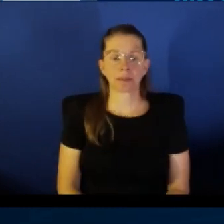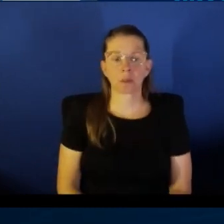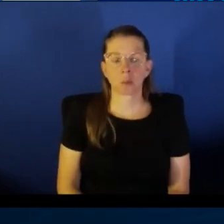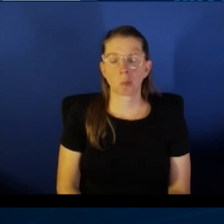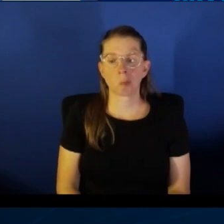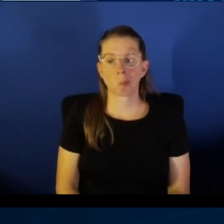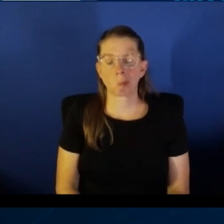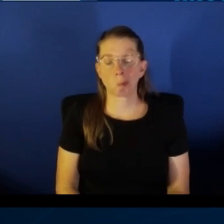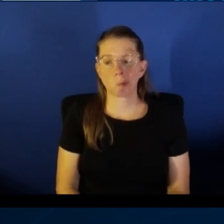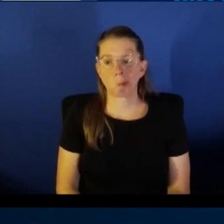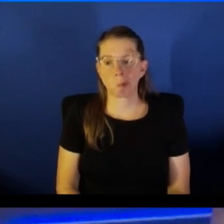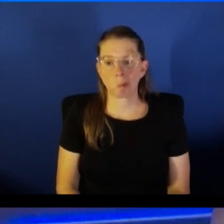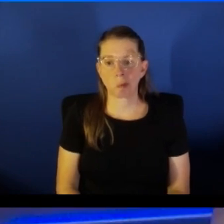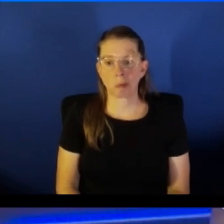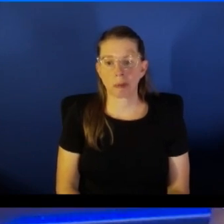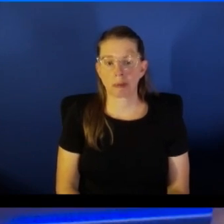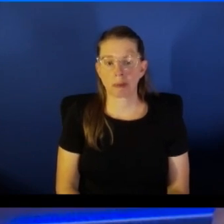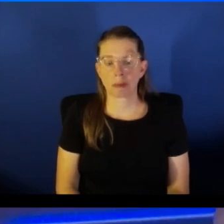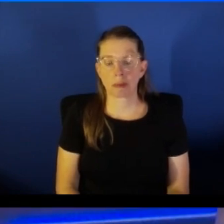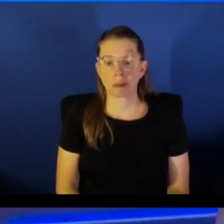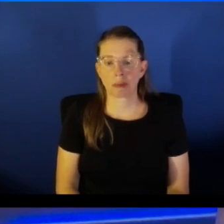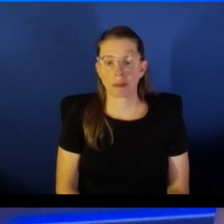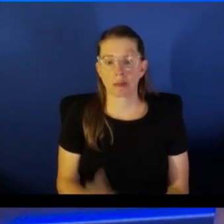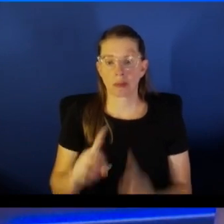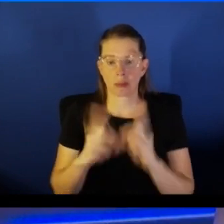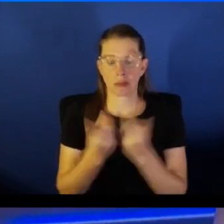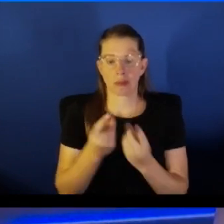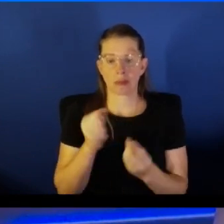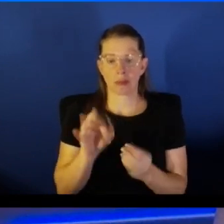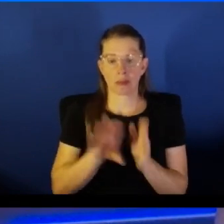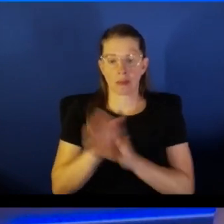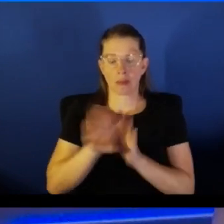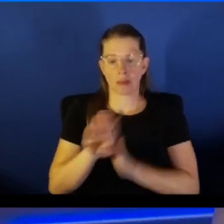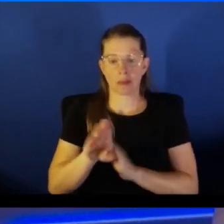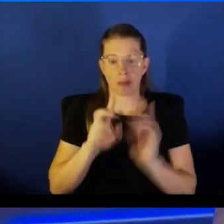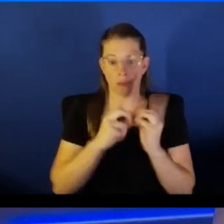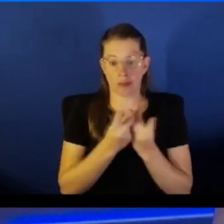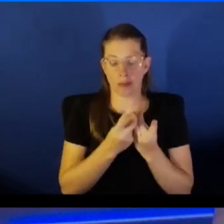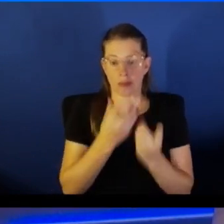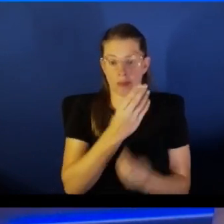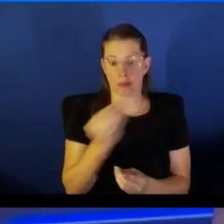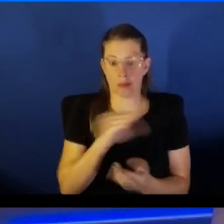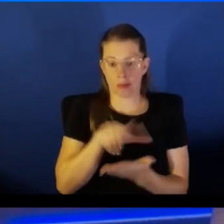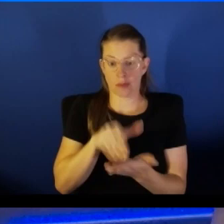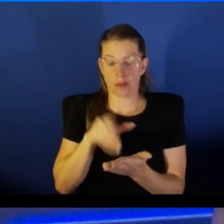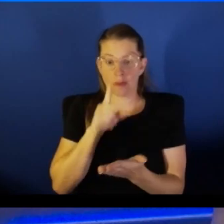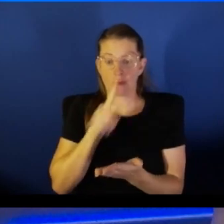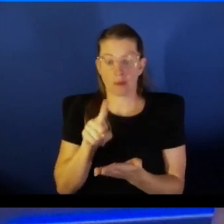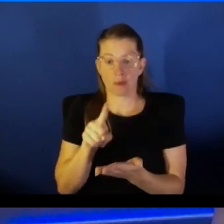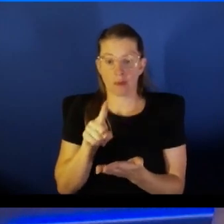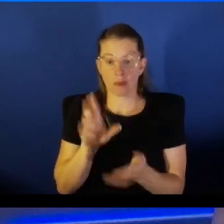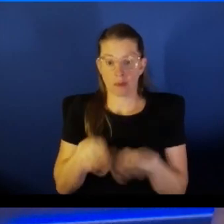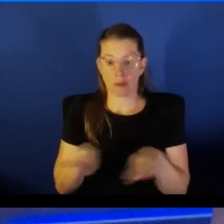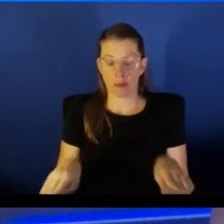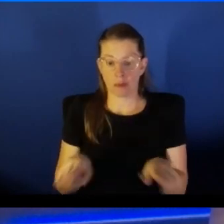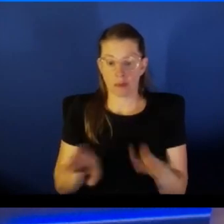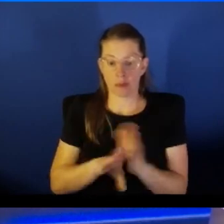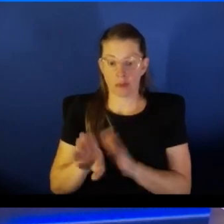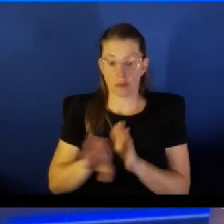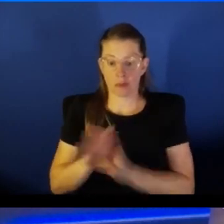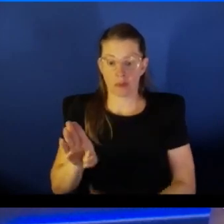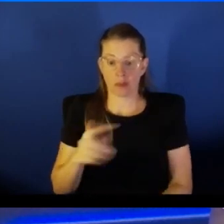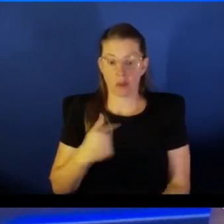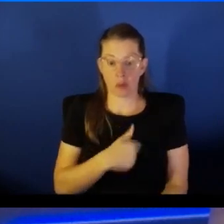Yes, at the Department of Developmental Division and the Center for Child Health and Development, we have a lot